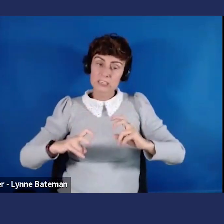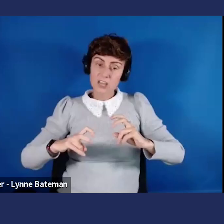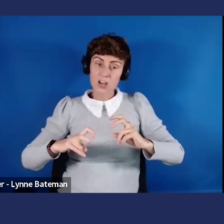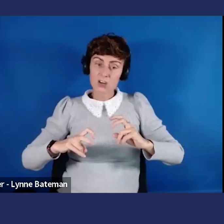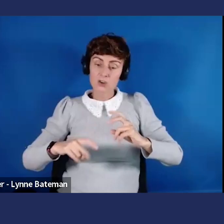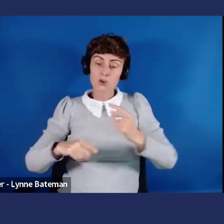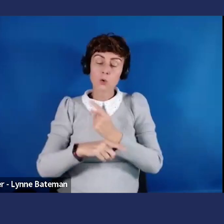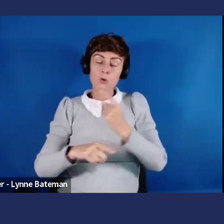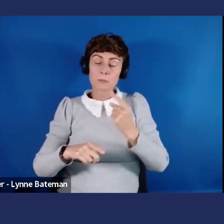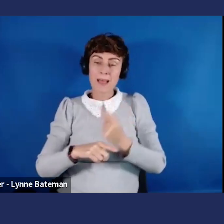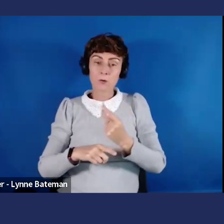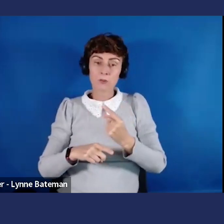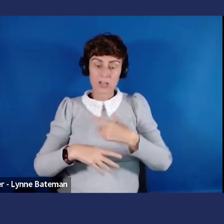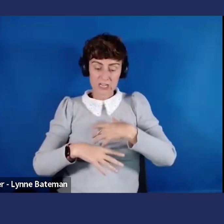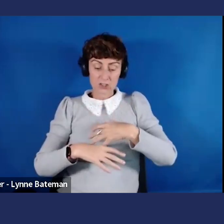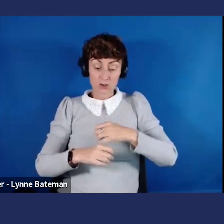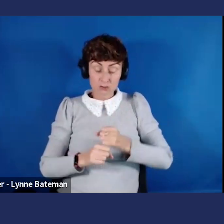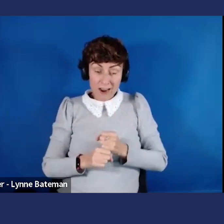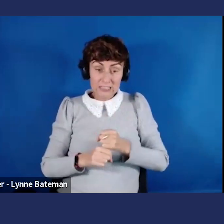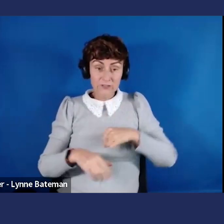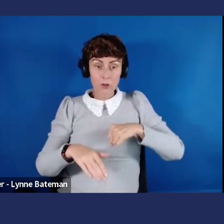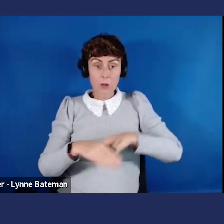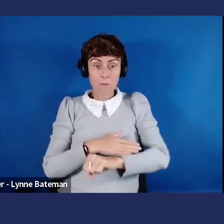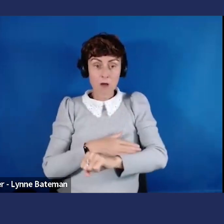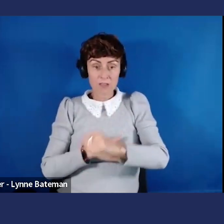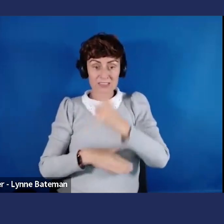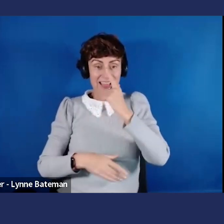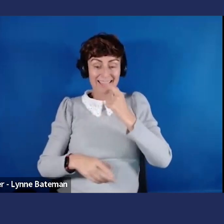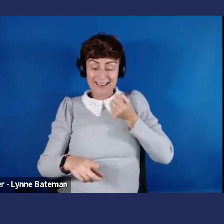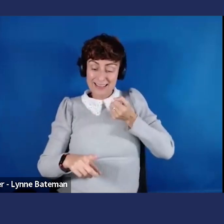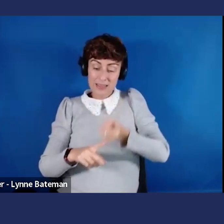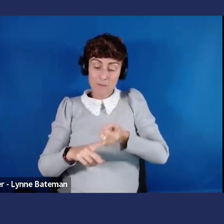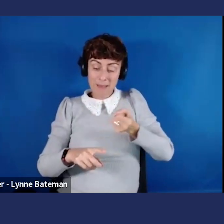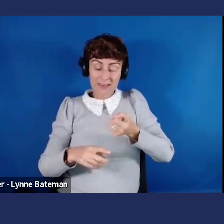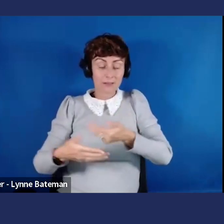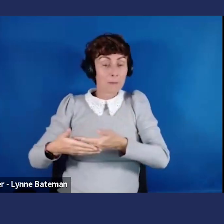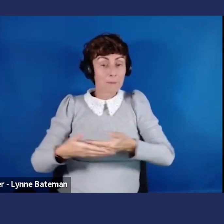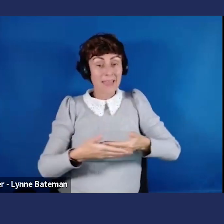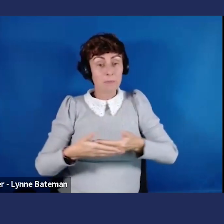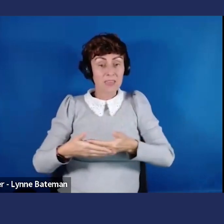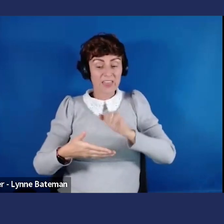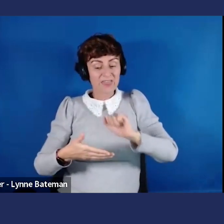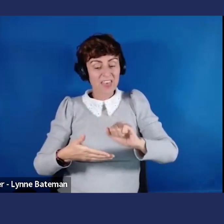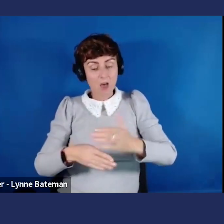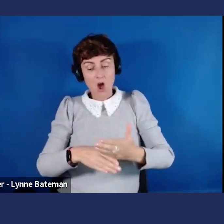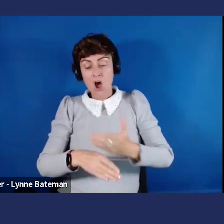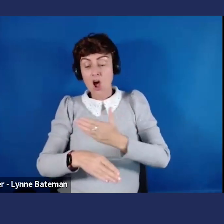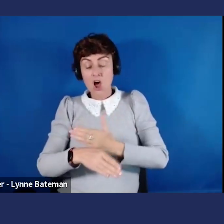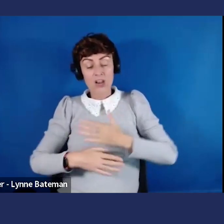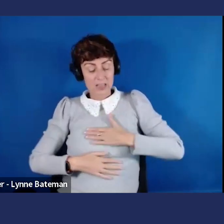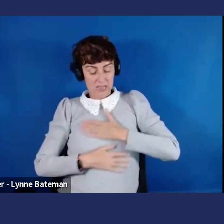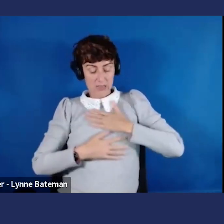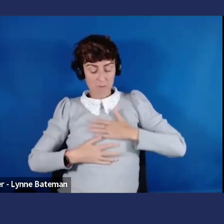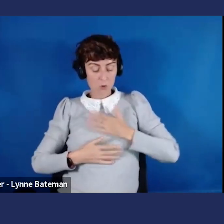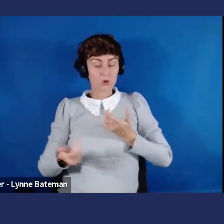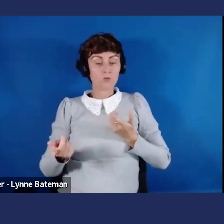that stressful and traumatic births may actually impact infants in regards to their early emotional ability to emotionally